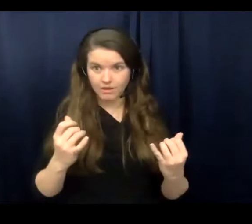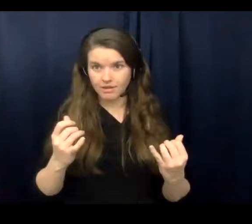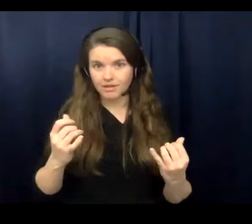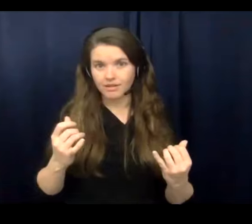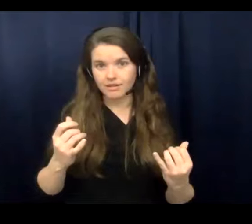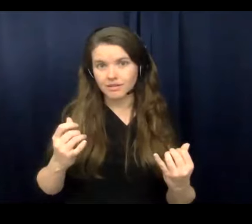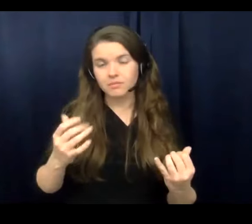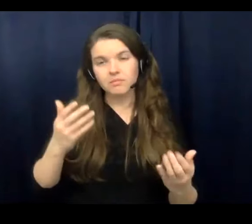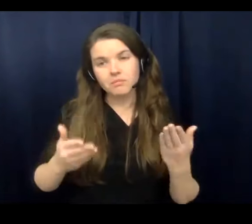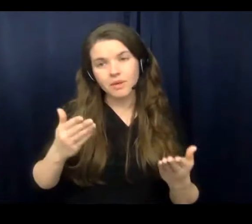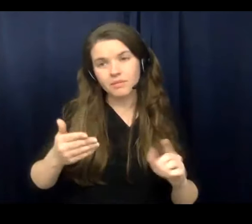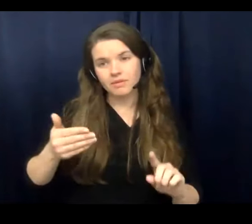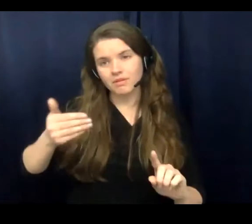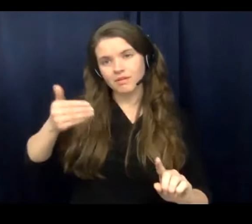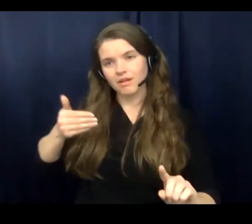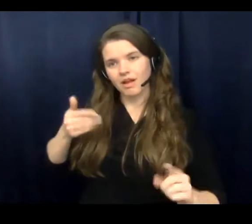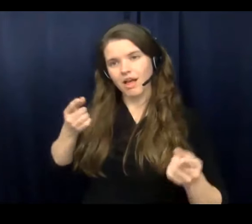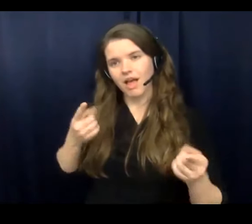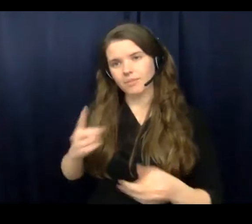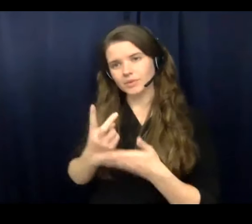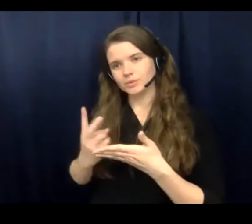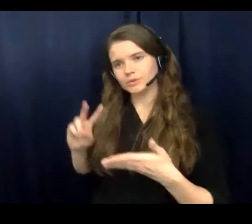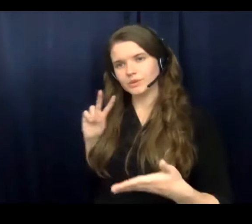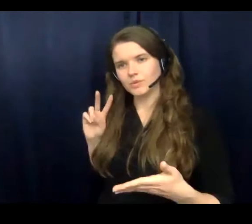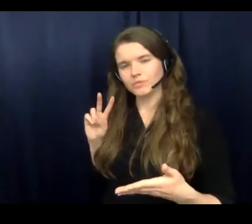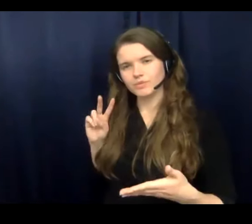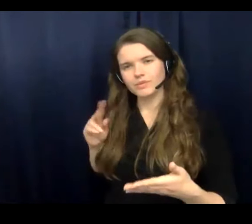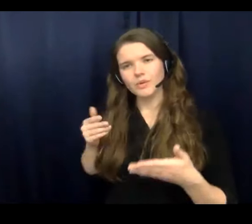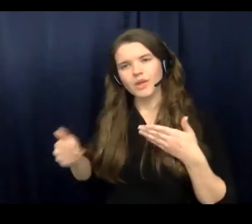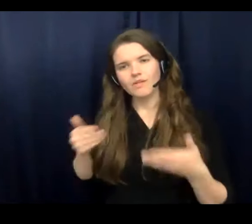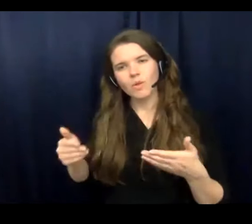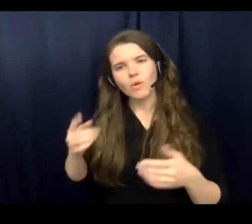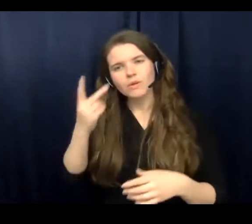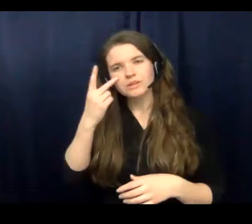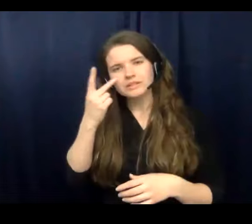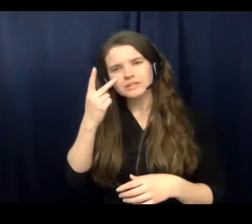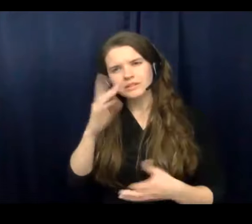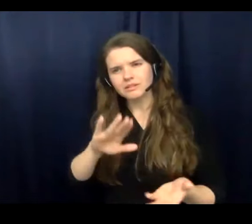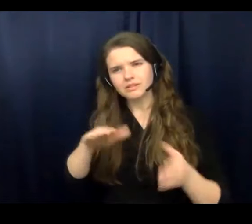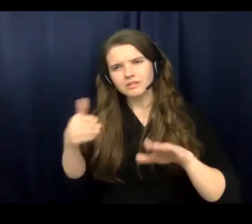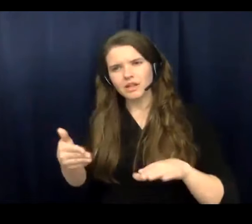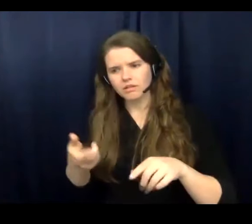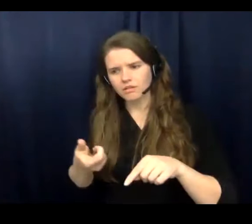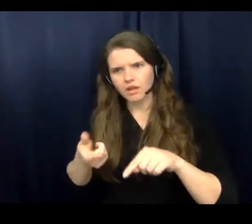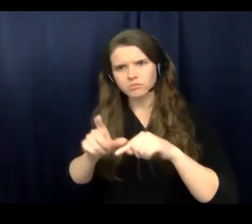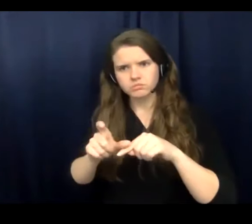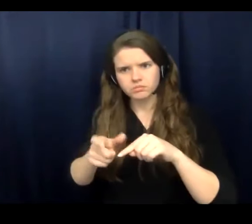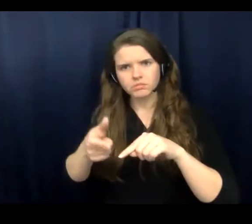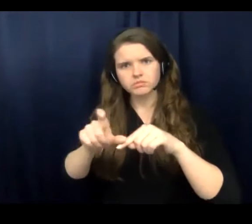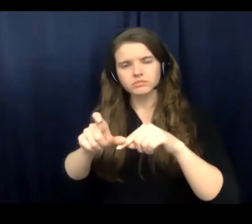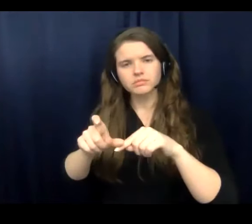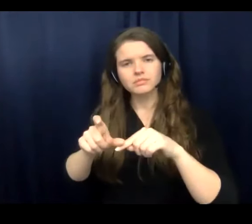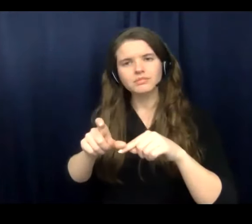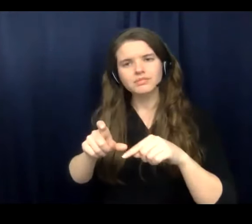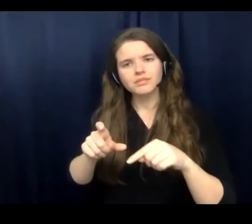maybe what happened 2 weeks ago. So even though it seems like the death total has increased somewhat, what's on